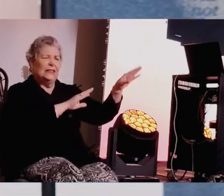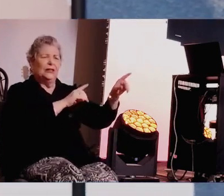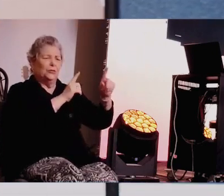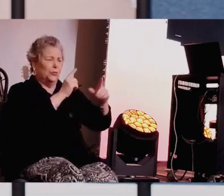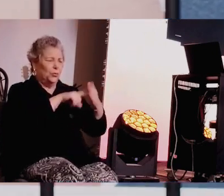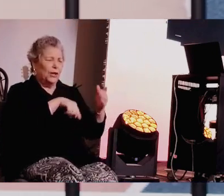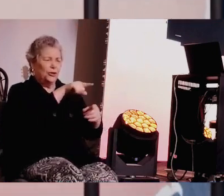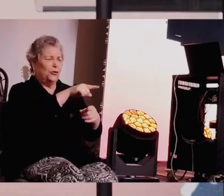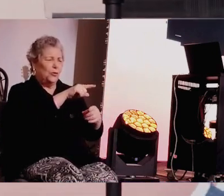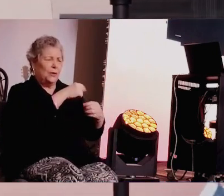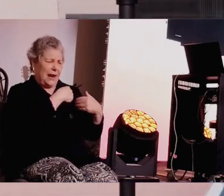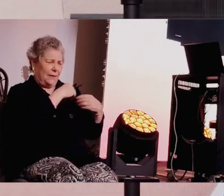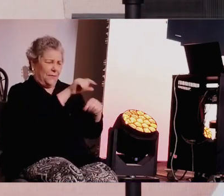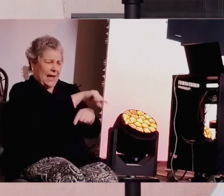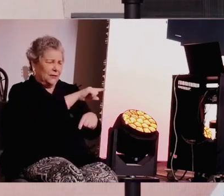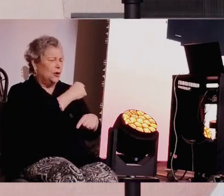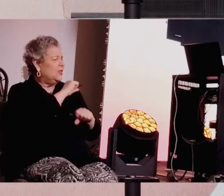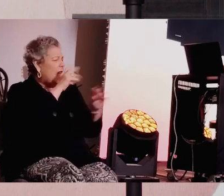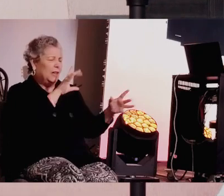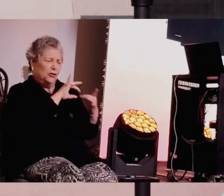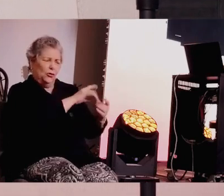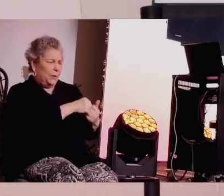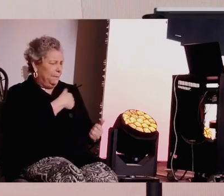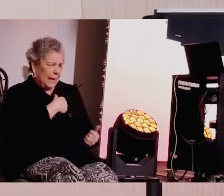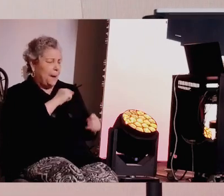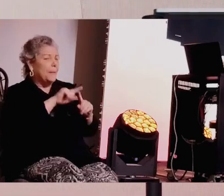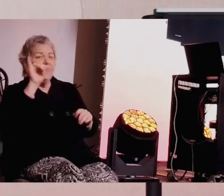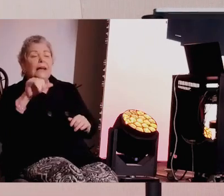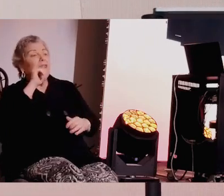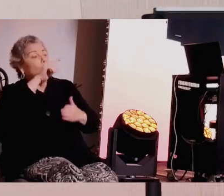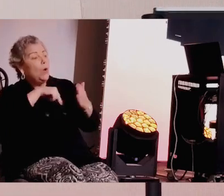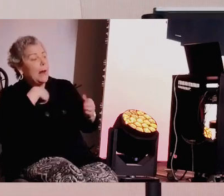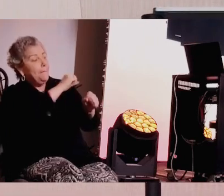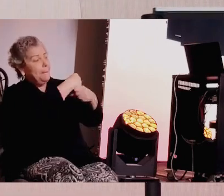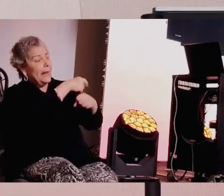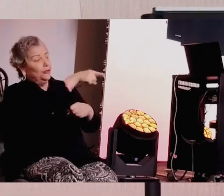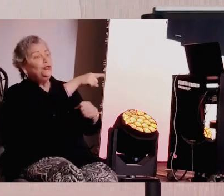has nothing to do with me, but that's not who I created you to be.